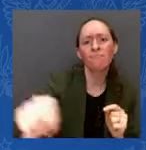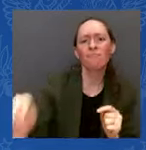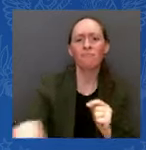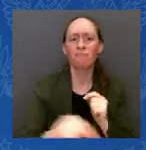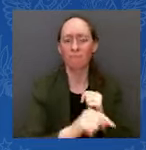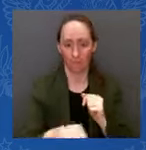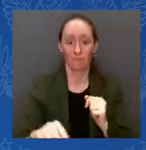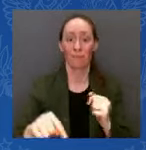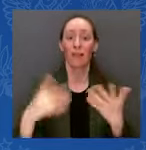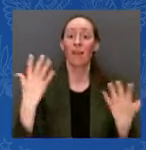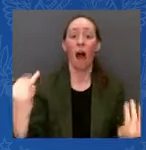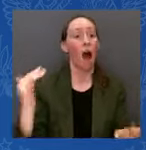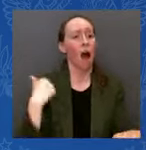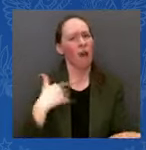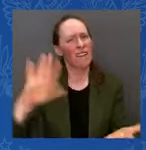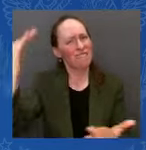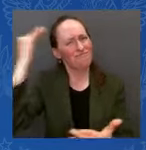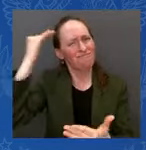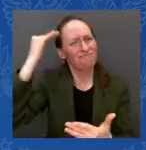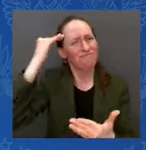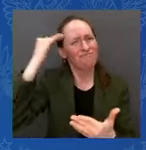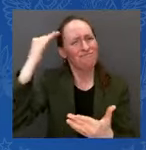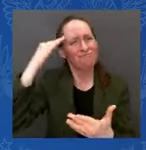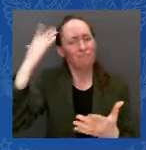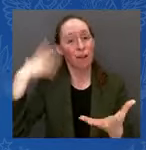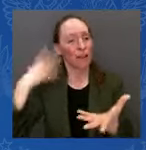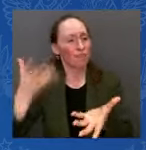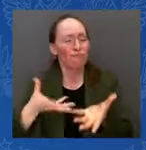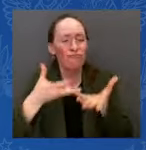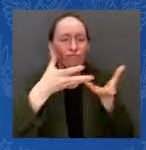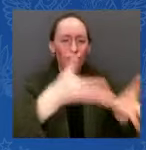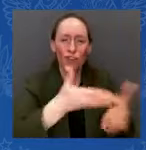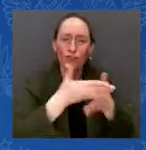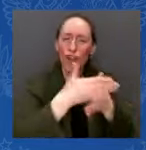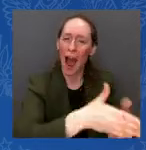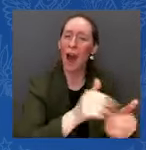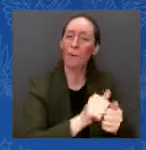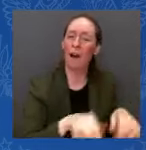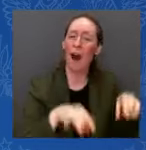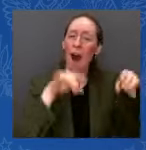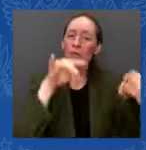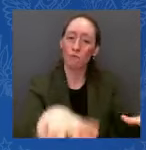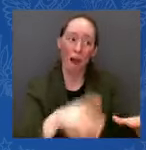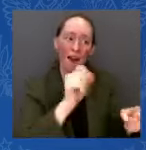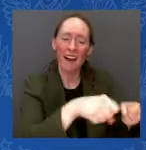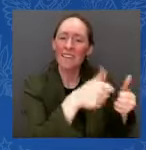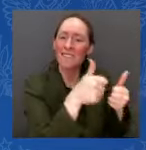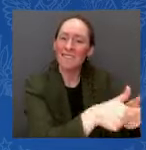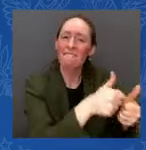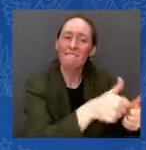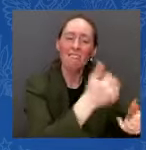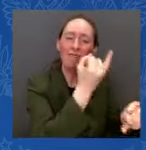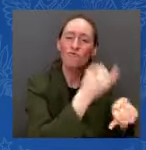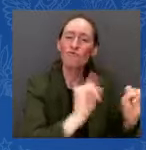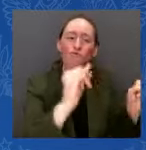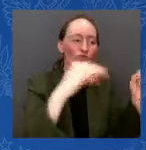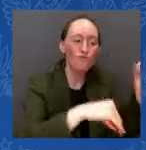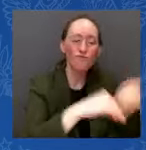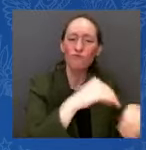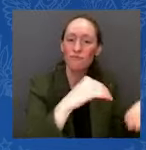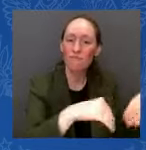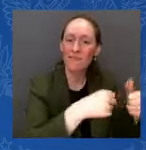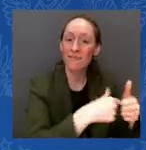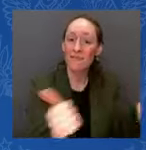they can build their own fleet. Now, our partnership is significant because not just are we building these